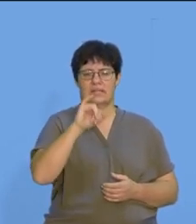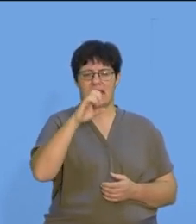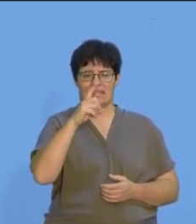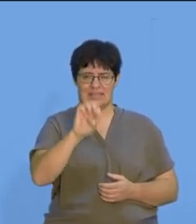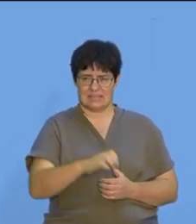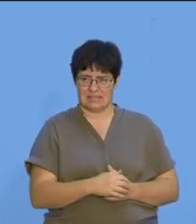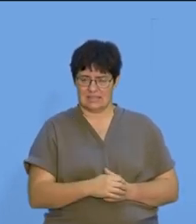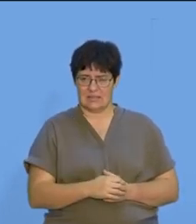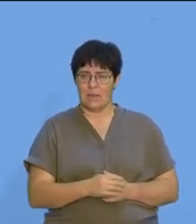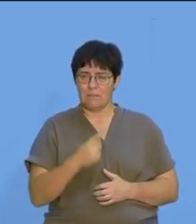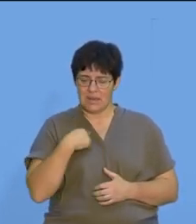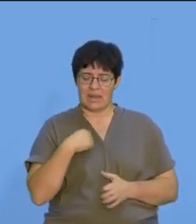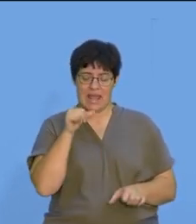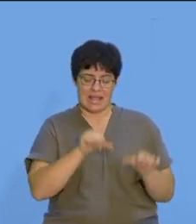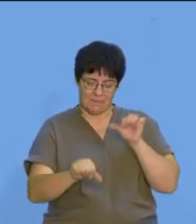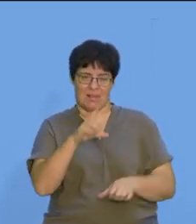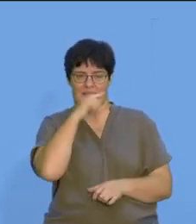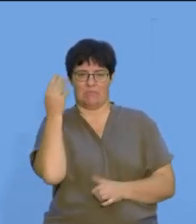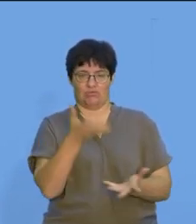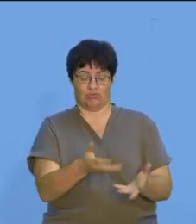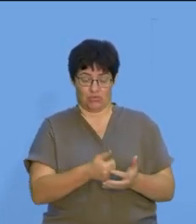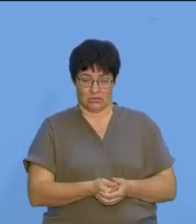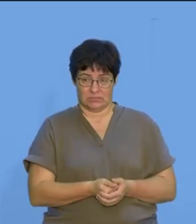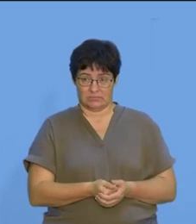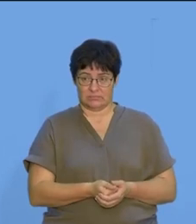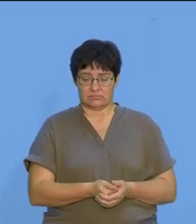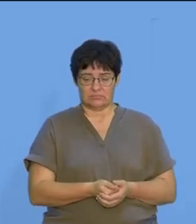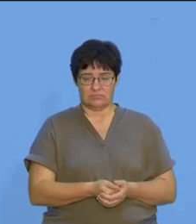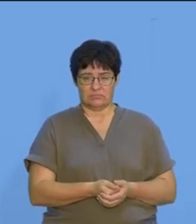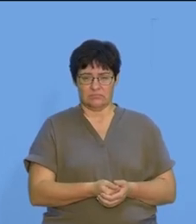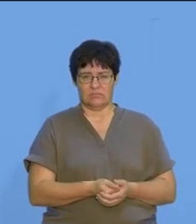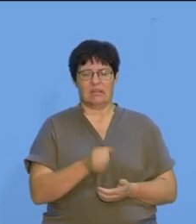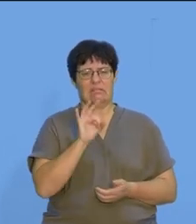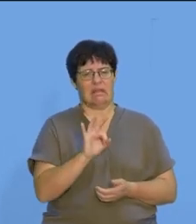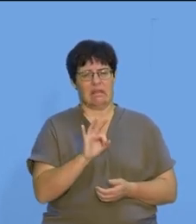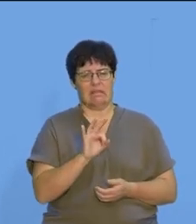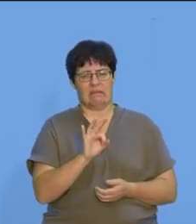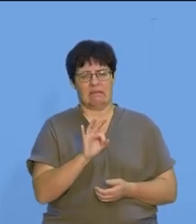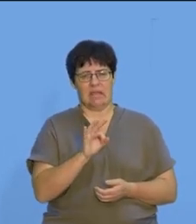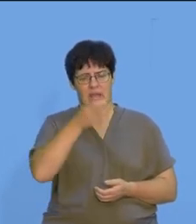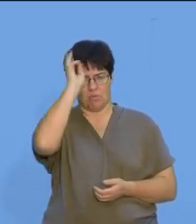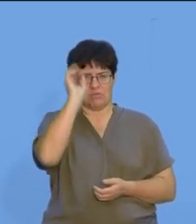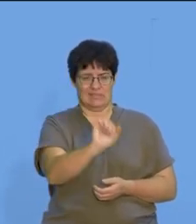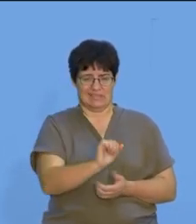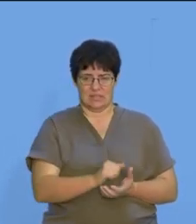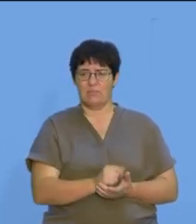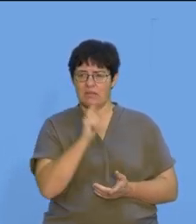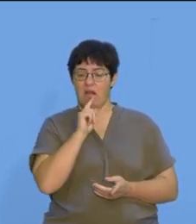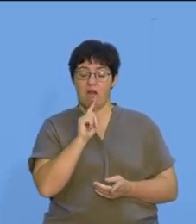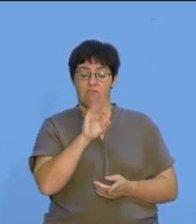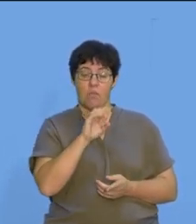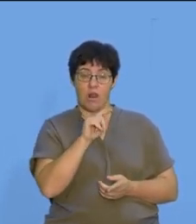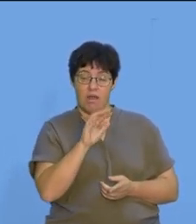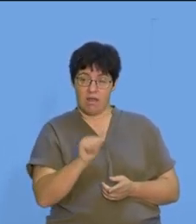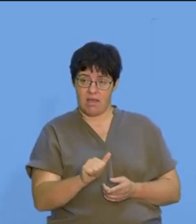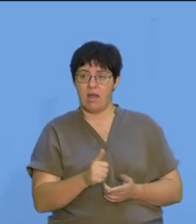oxide, okay? Immediately, this is a chemical name, okay? So the 3 is the number that we talk about. But if we talk about the